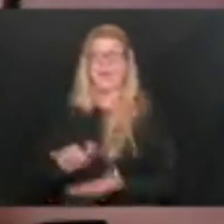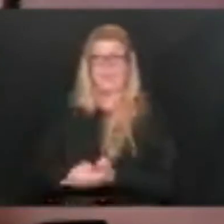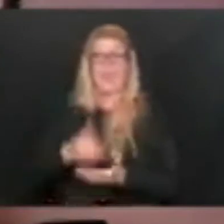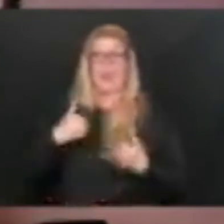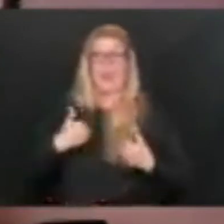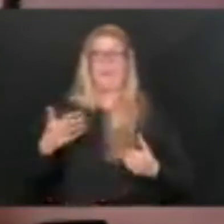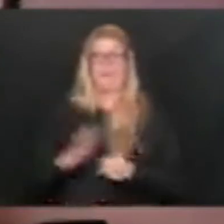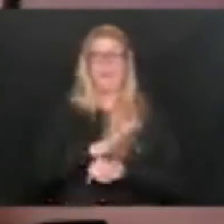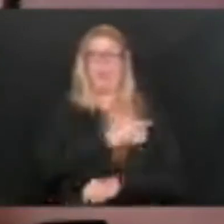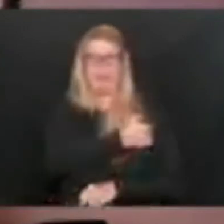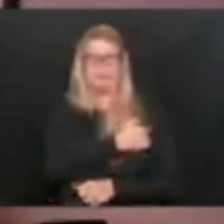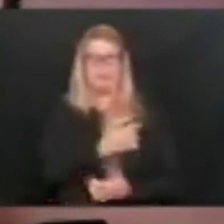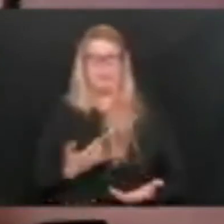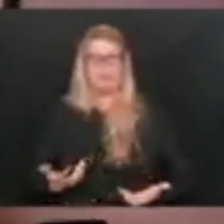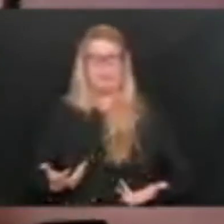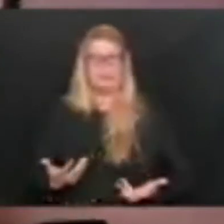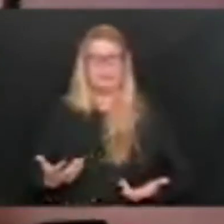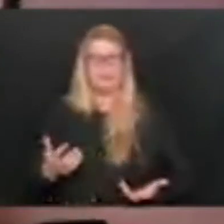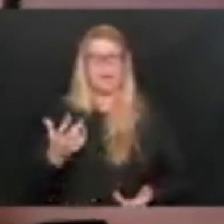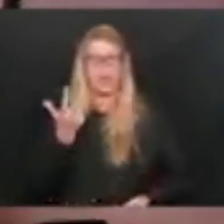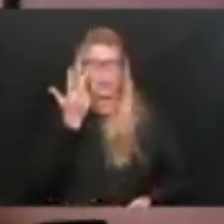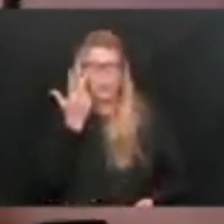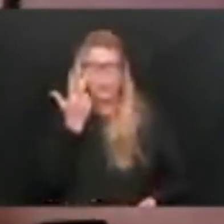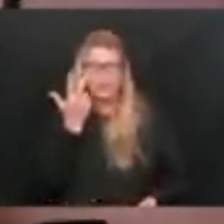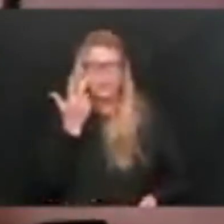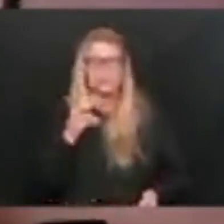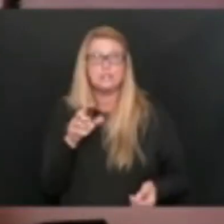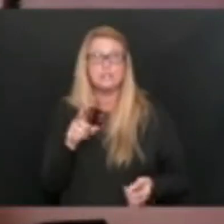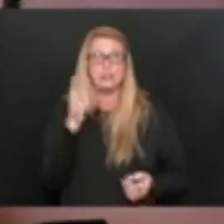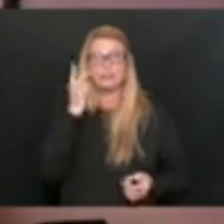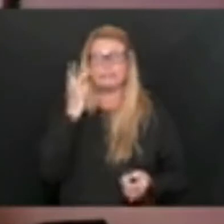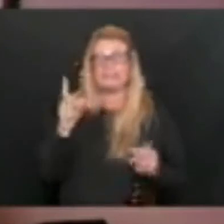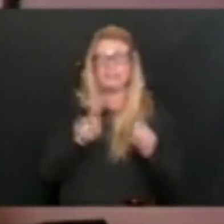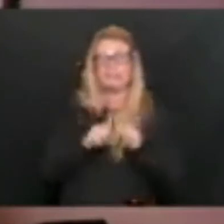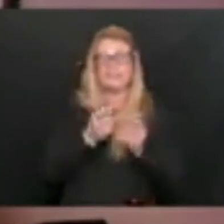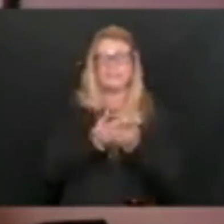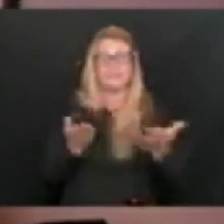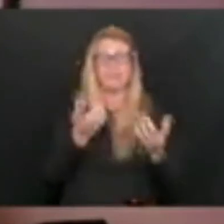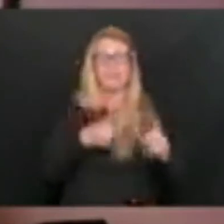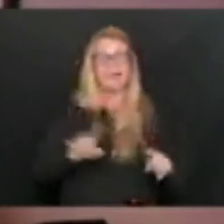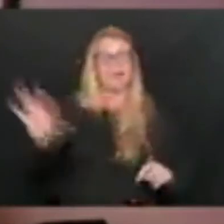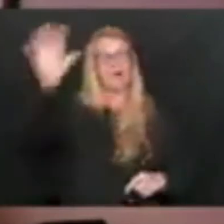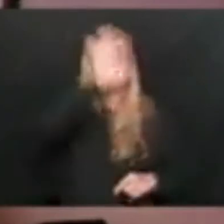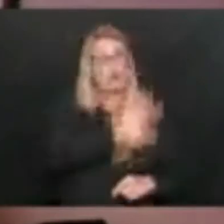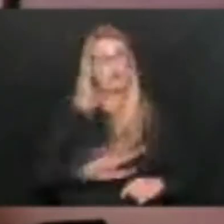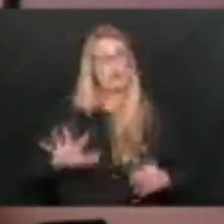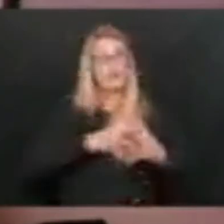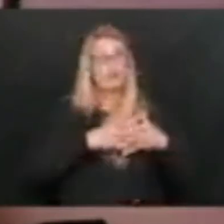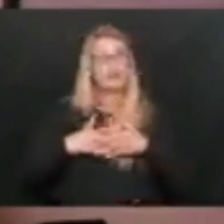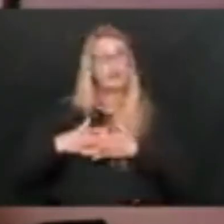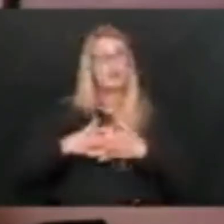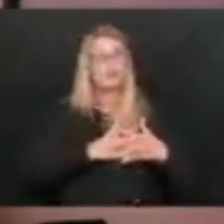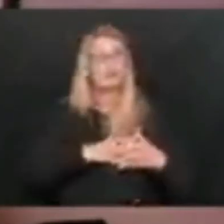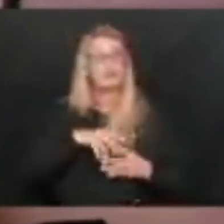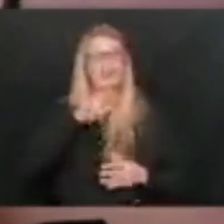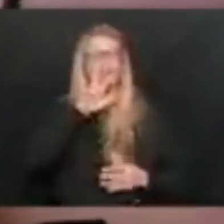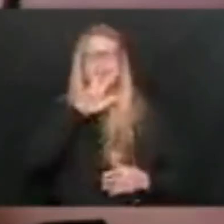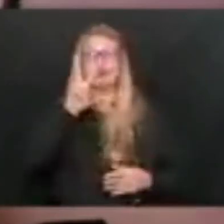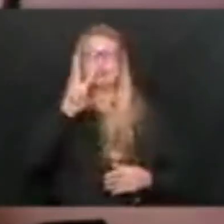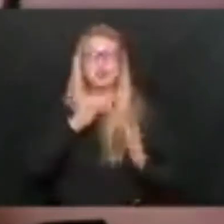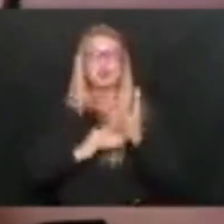an extraordinary decrease. We see the same thing happen in the US, where we see in 32 million cases